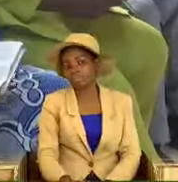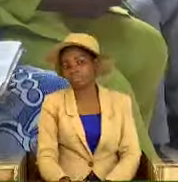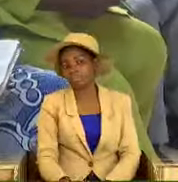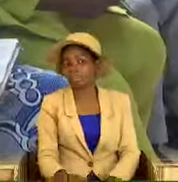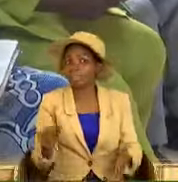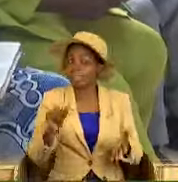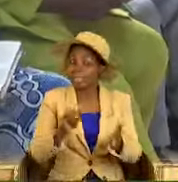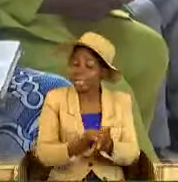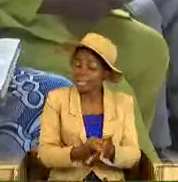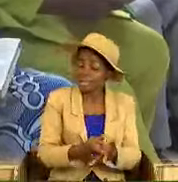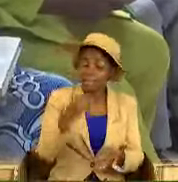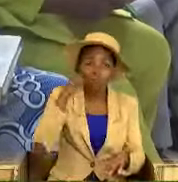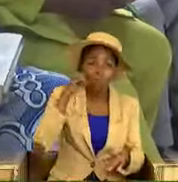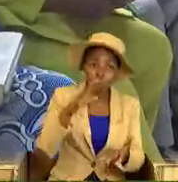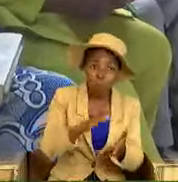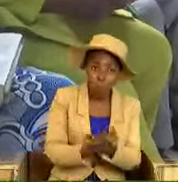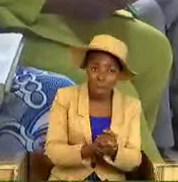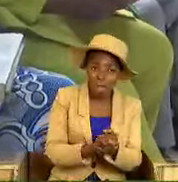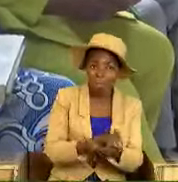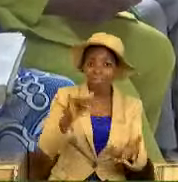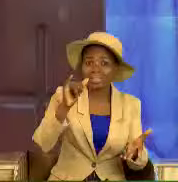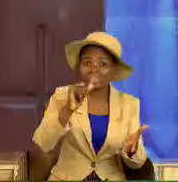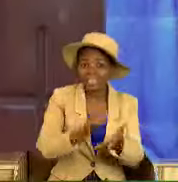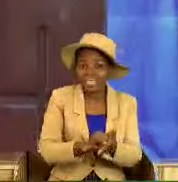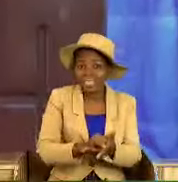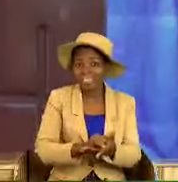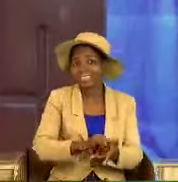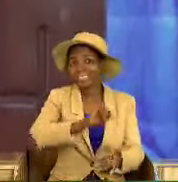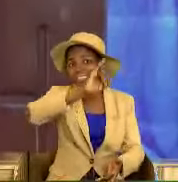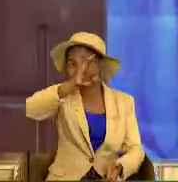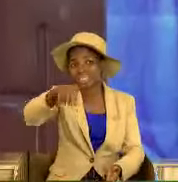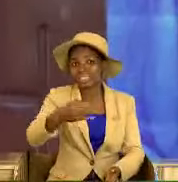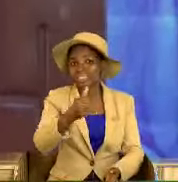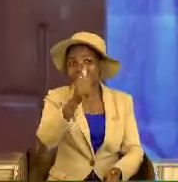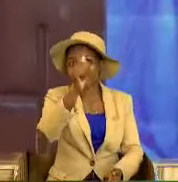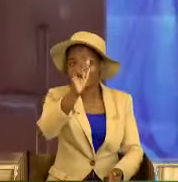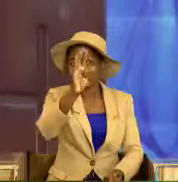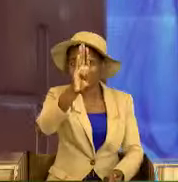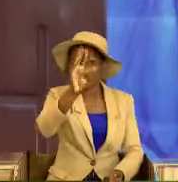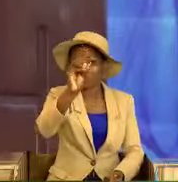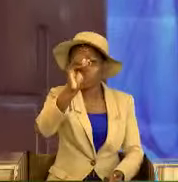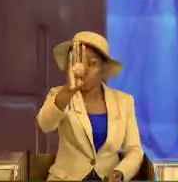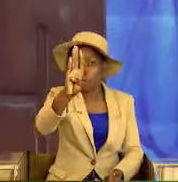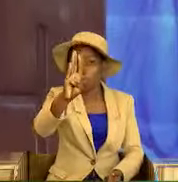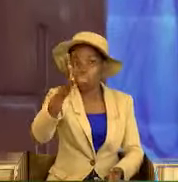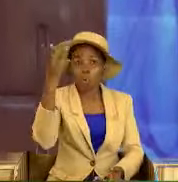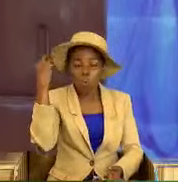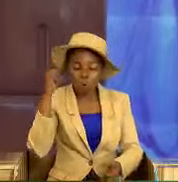that wife that Jacob was forc to marry after seven years of